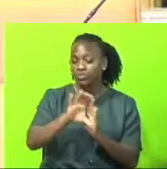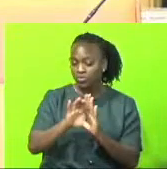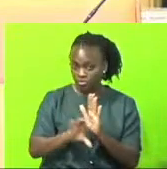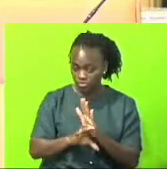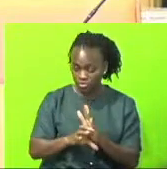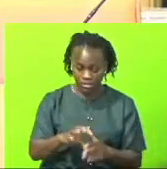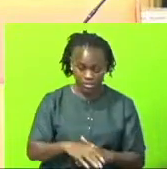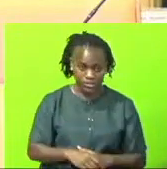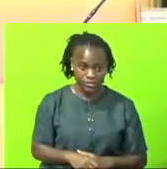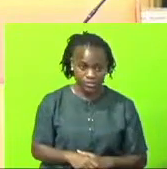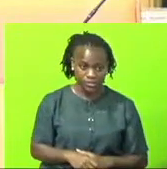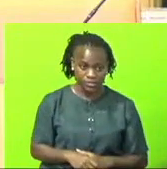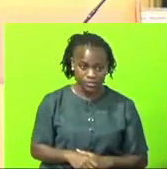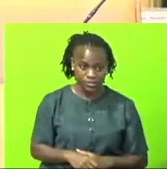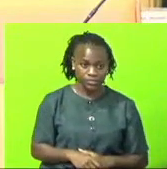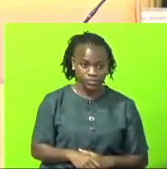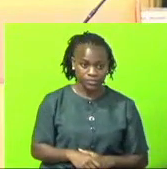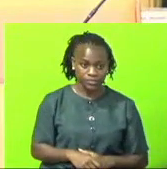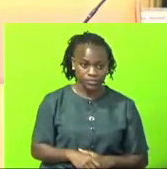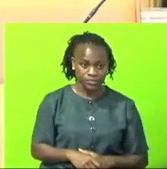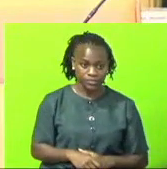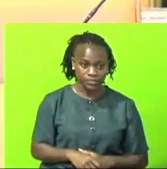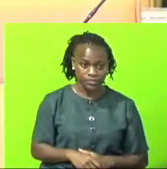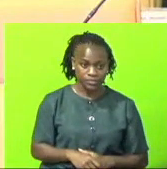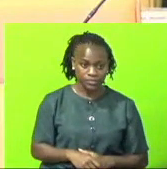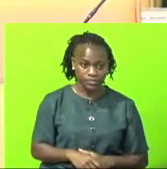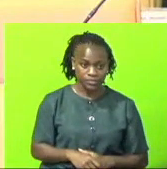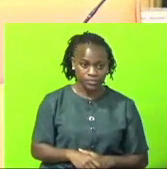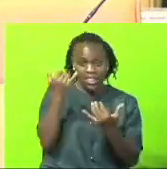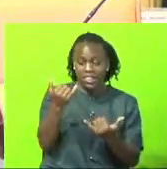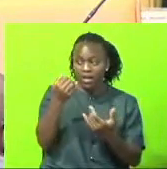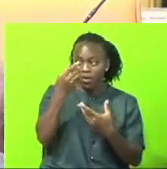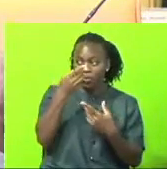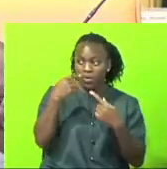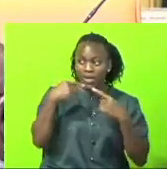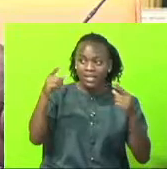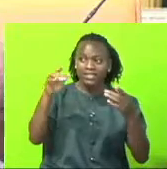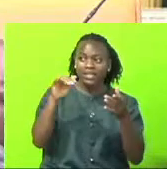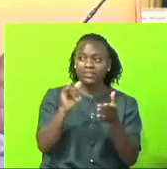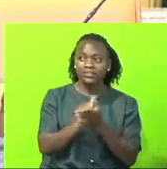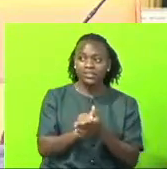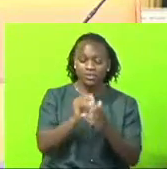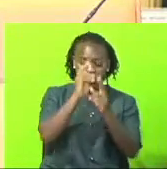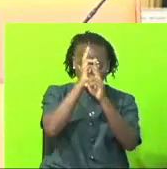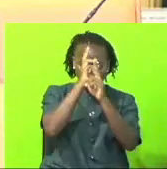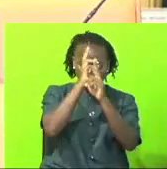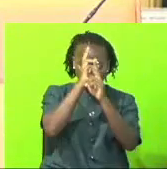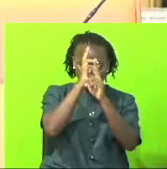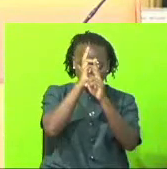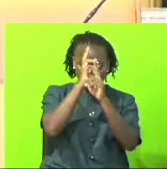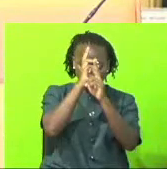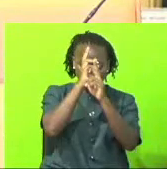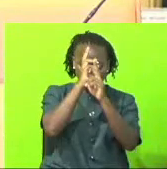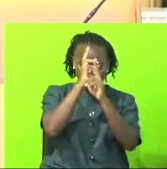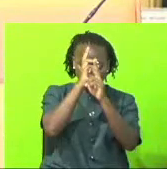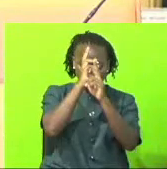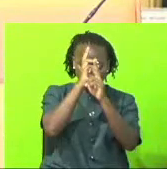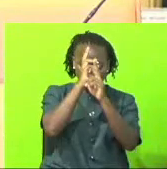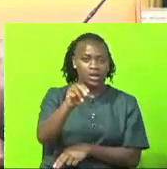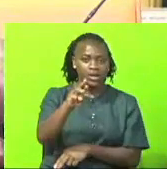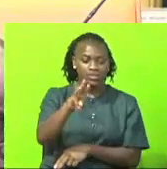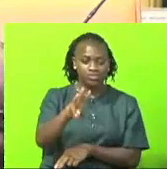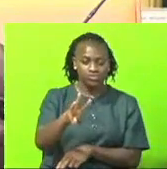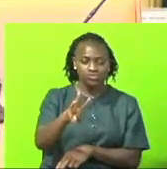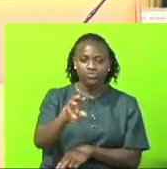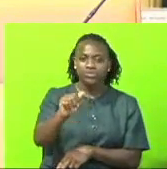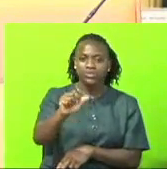circumstances, it is determined that the conduct of Honorable Andrew Amakwesiama amounts to